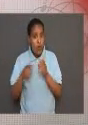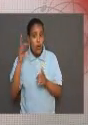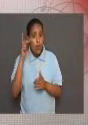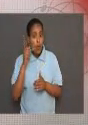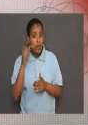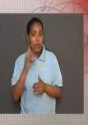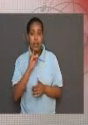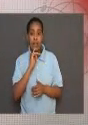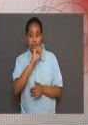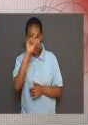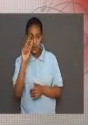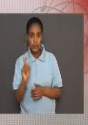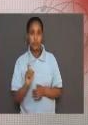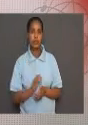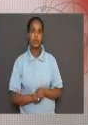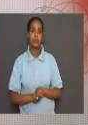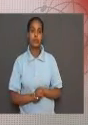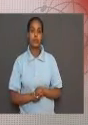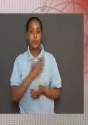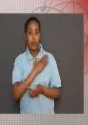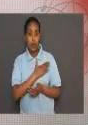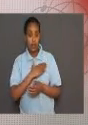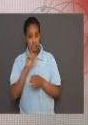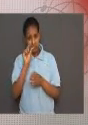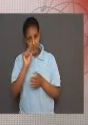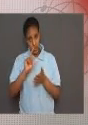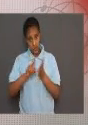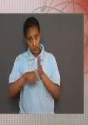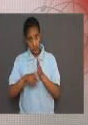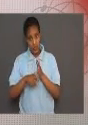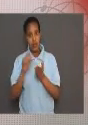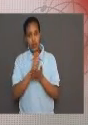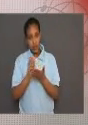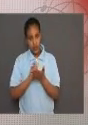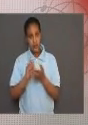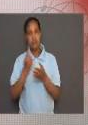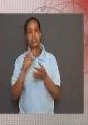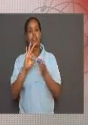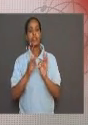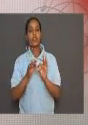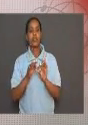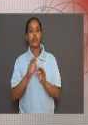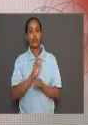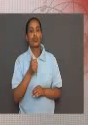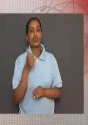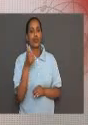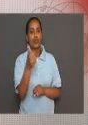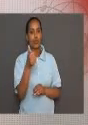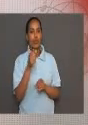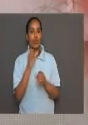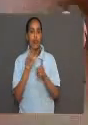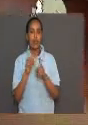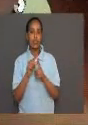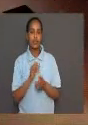polymer is? Please take a moment to write down a definition in your own words.